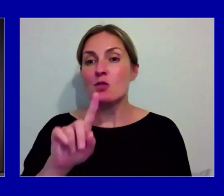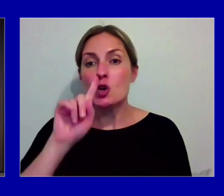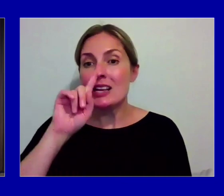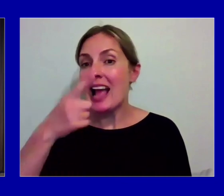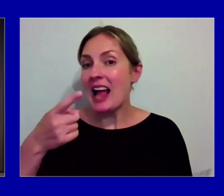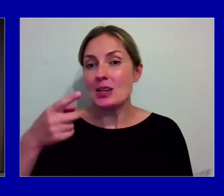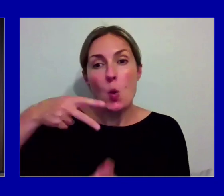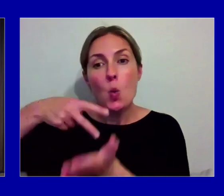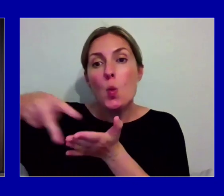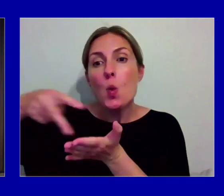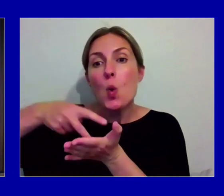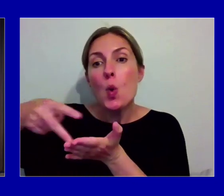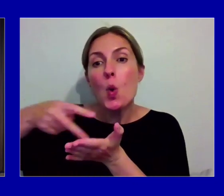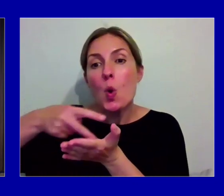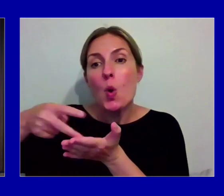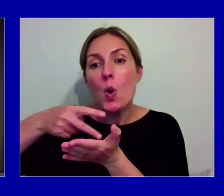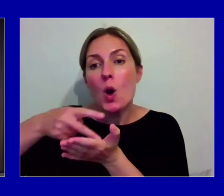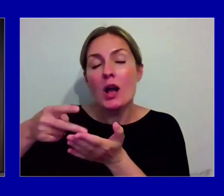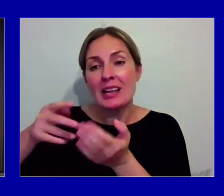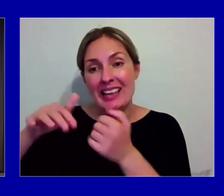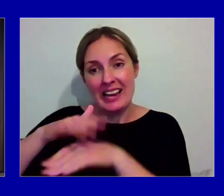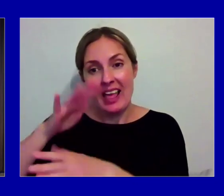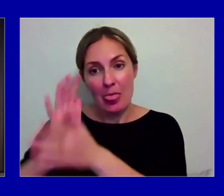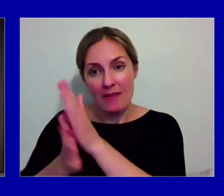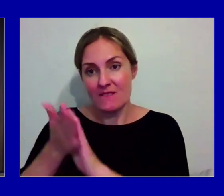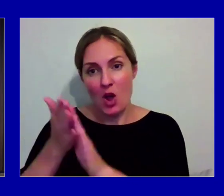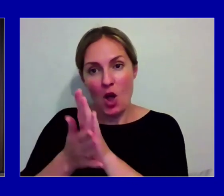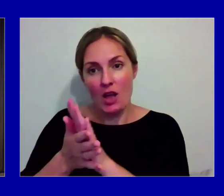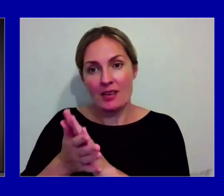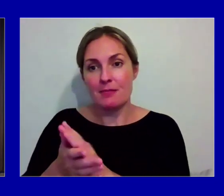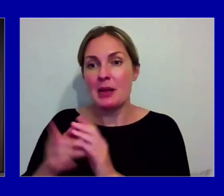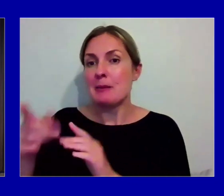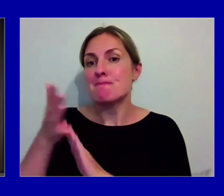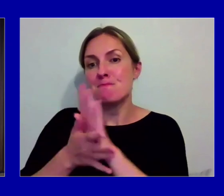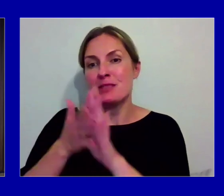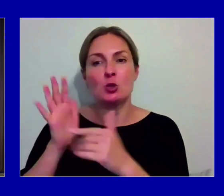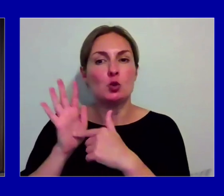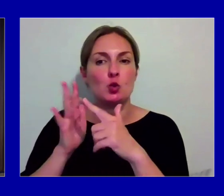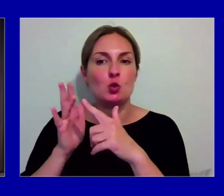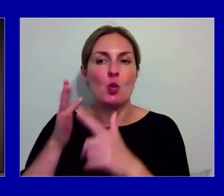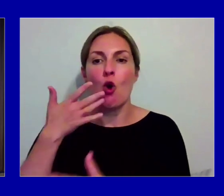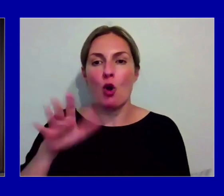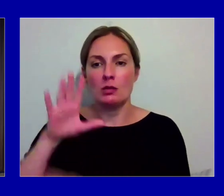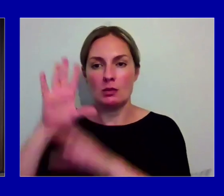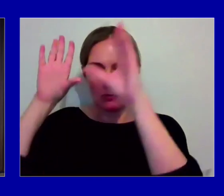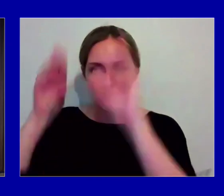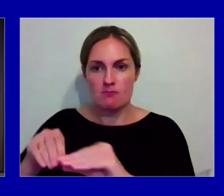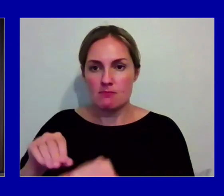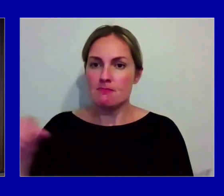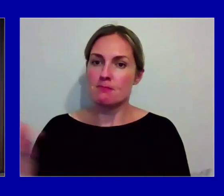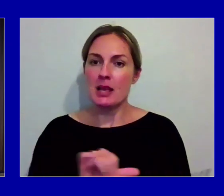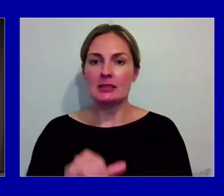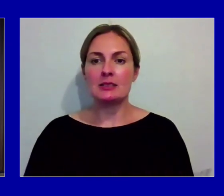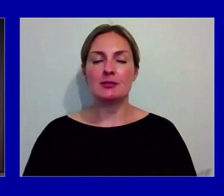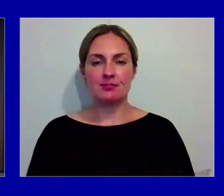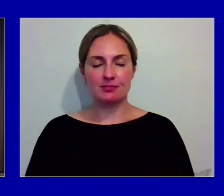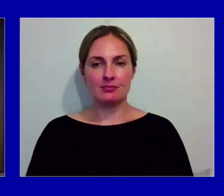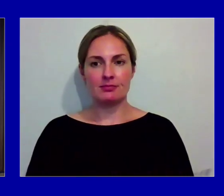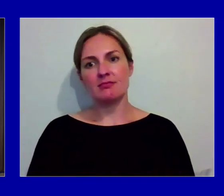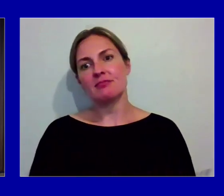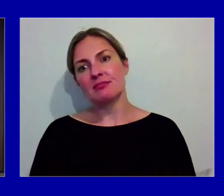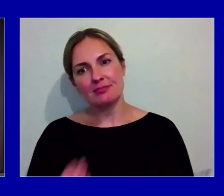I think that's a really powerful place to end our discussion tonight. And thank you both so much. This has been such